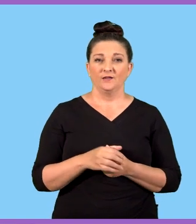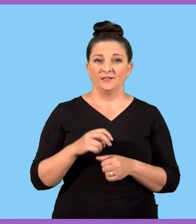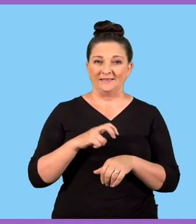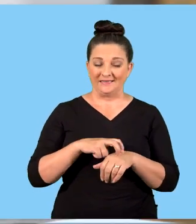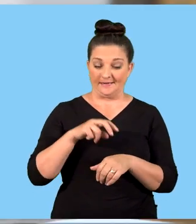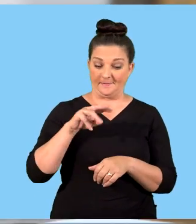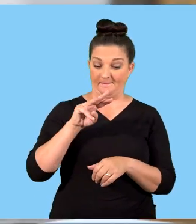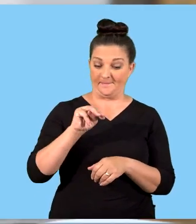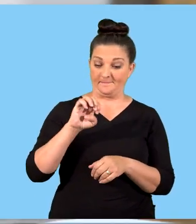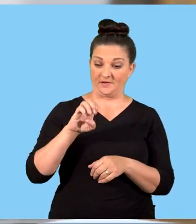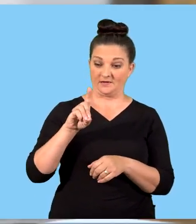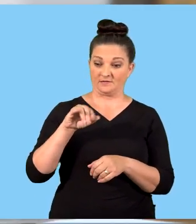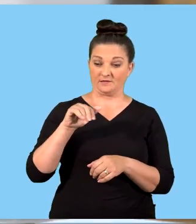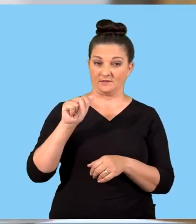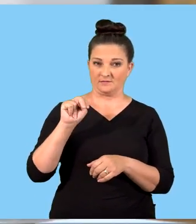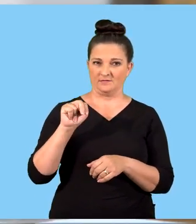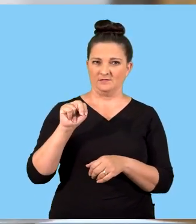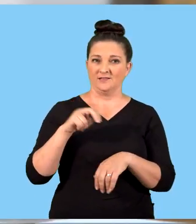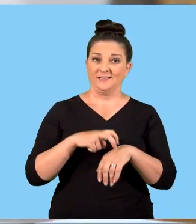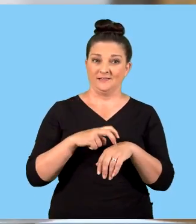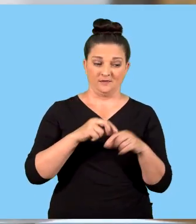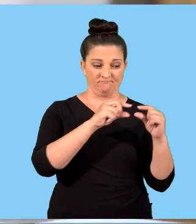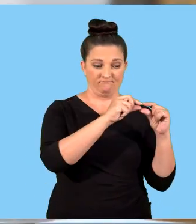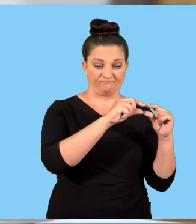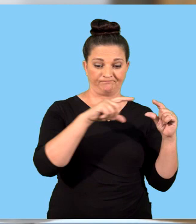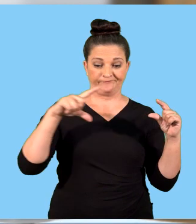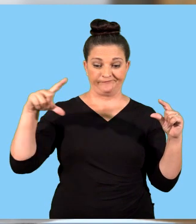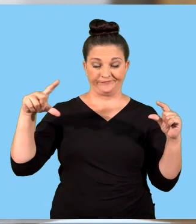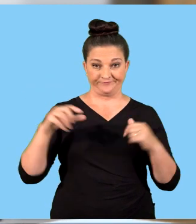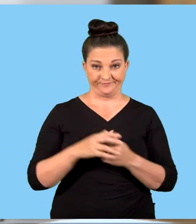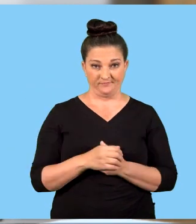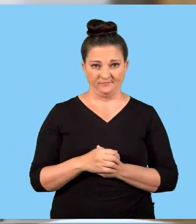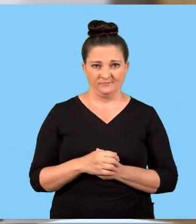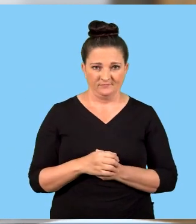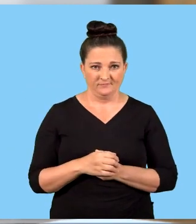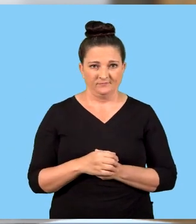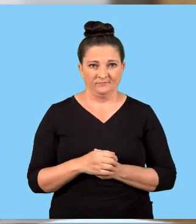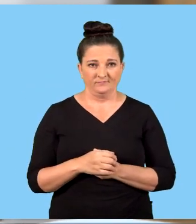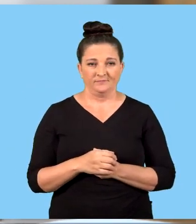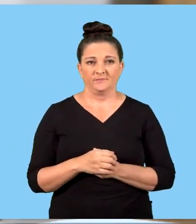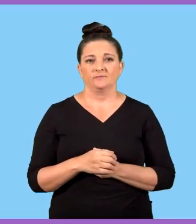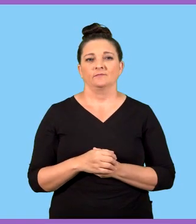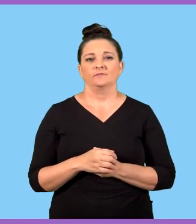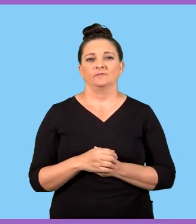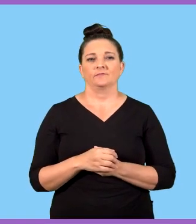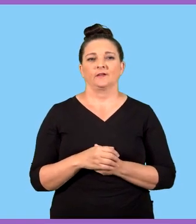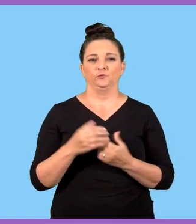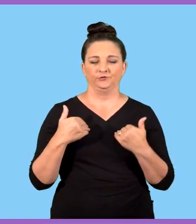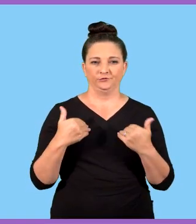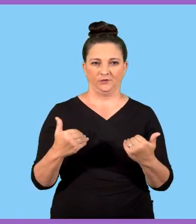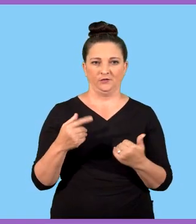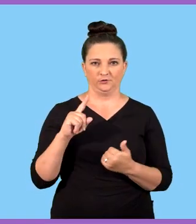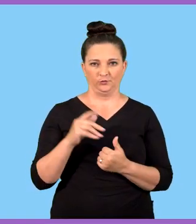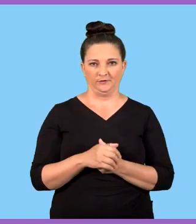order to find the median, we first need to arrange all the values in ascending order. So for that lot,